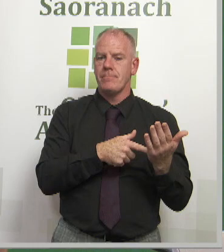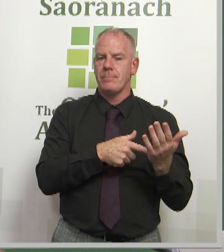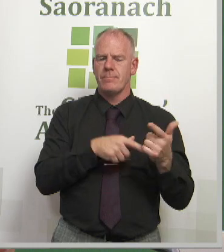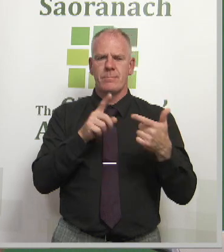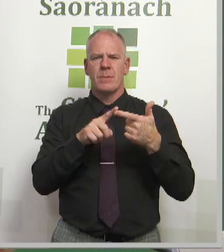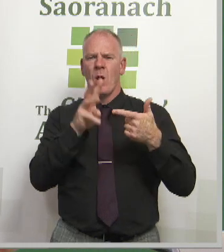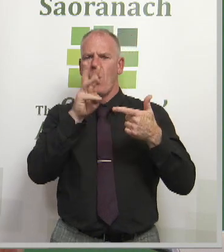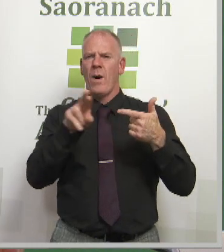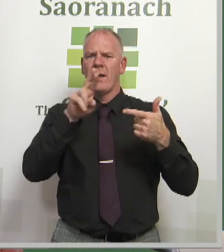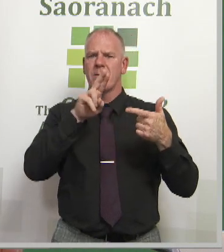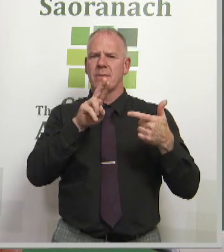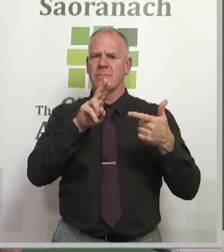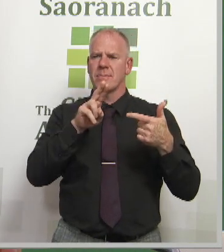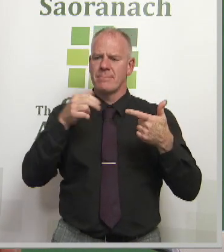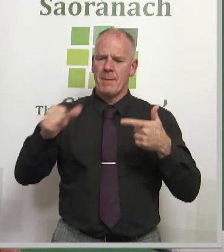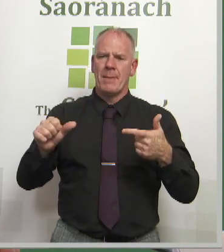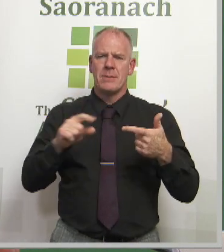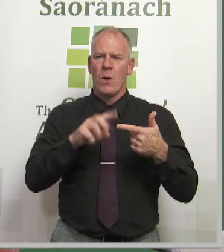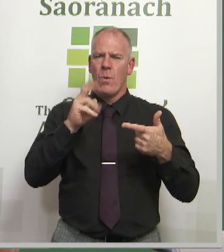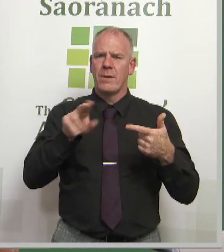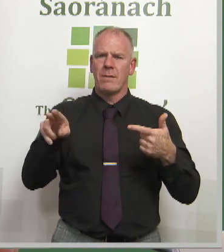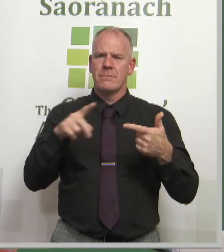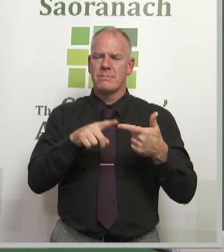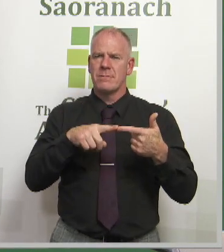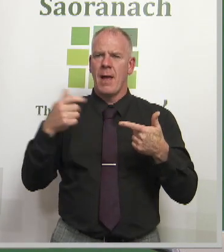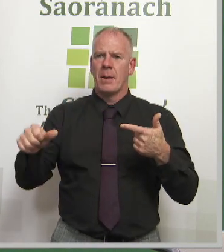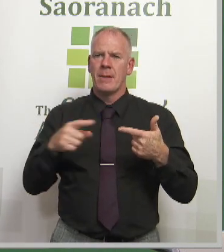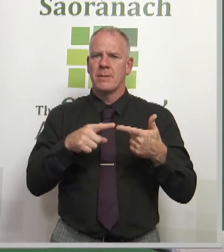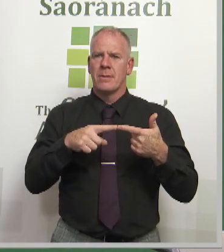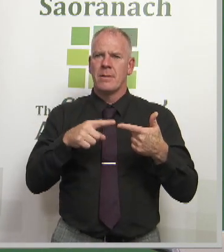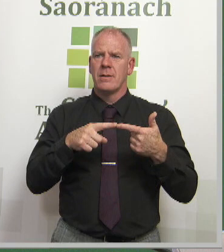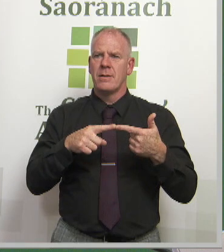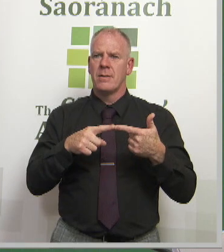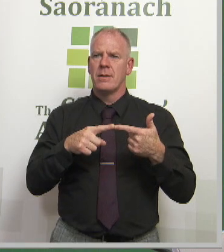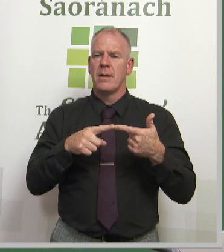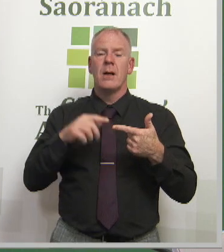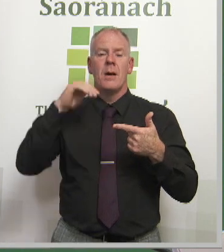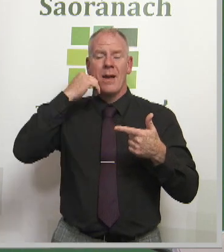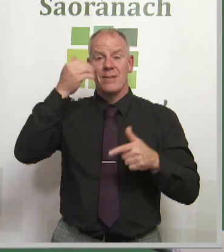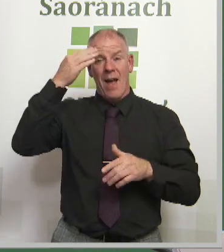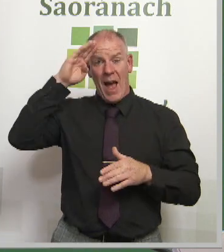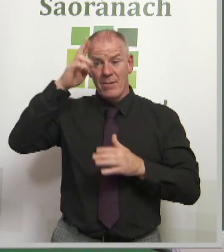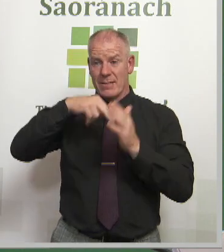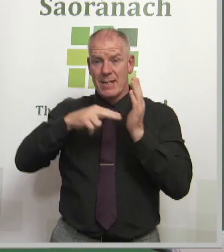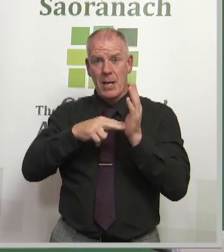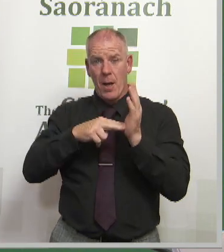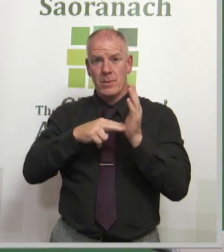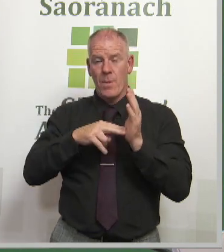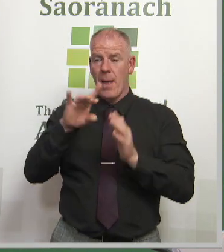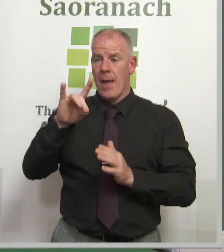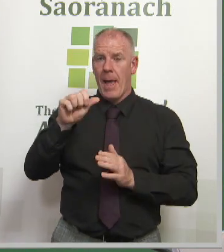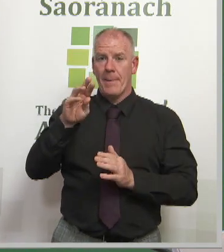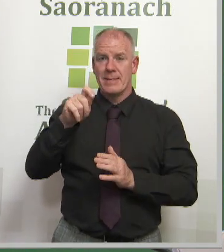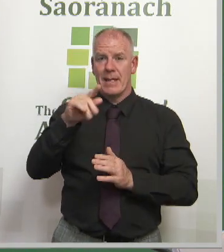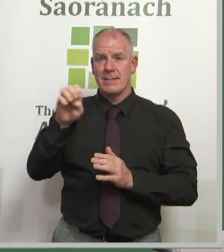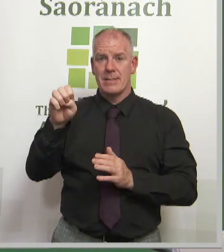is, why doesn't it happen? In terms of the fact that Ireland signed up to a Habitats Directive 30